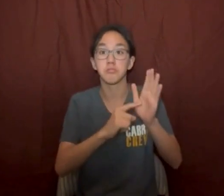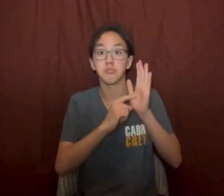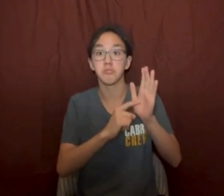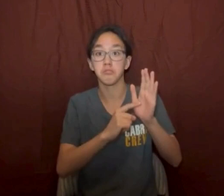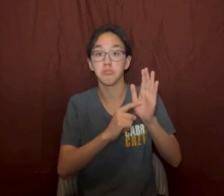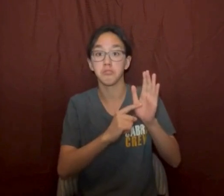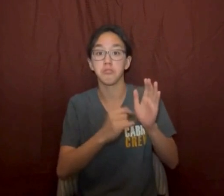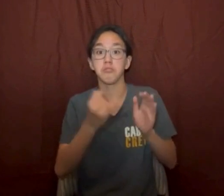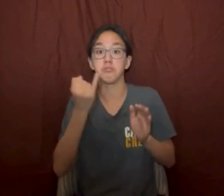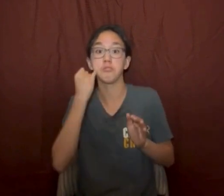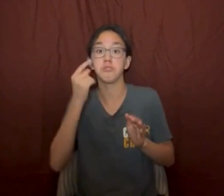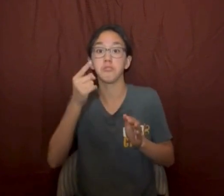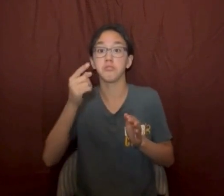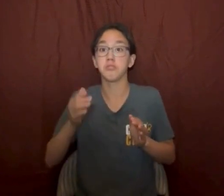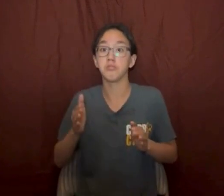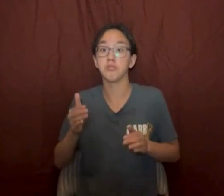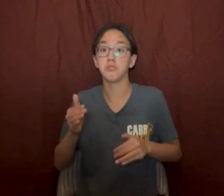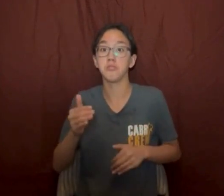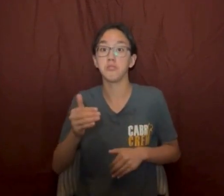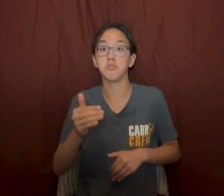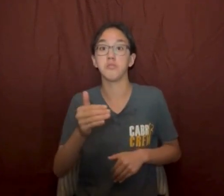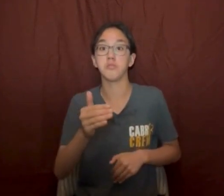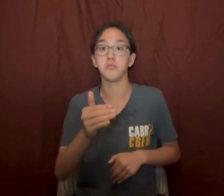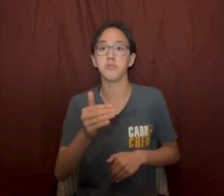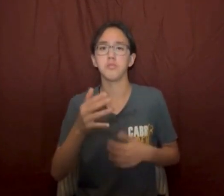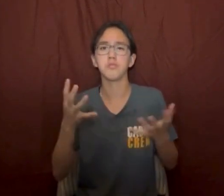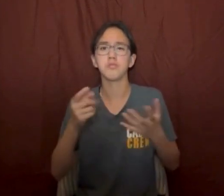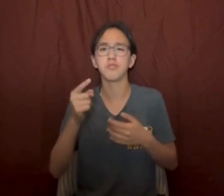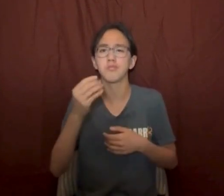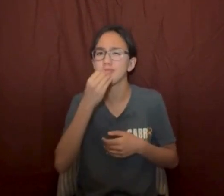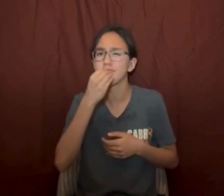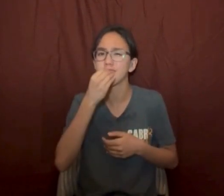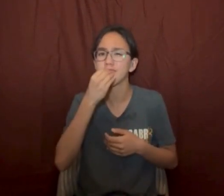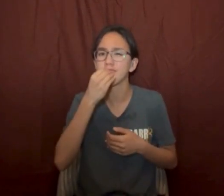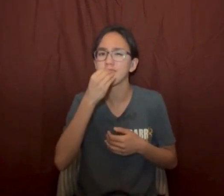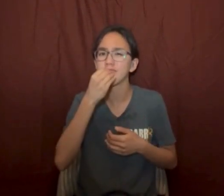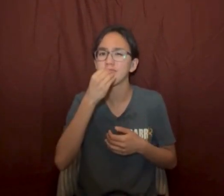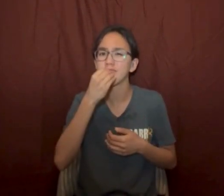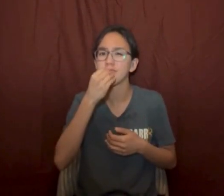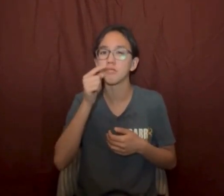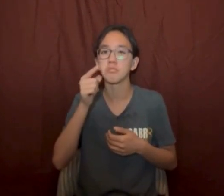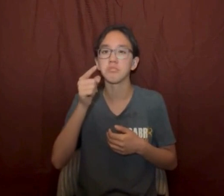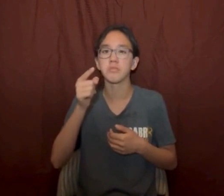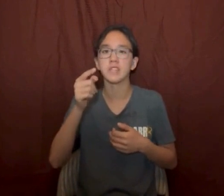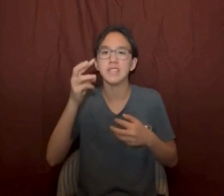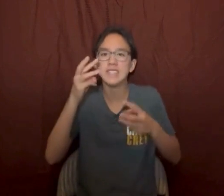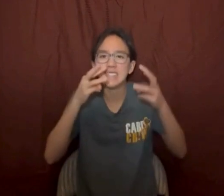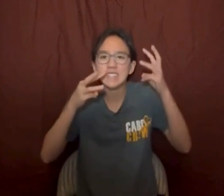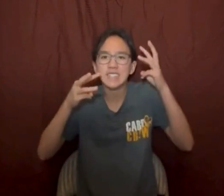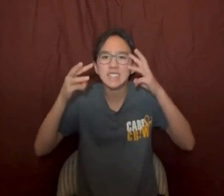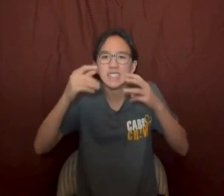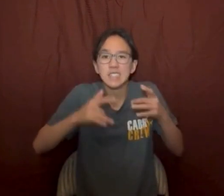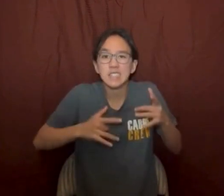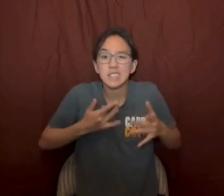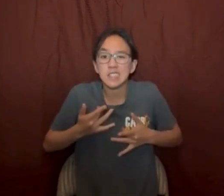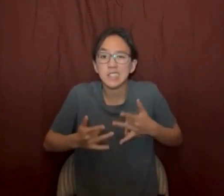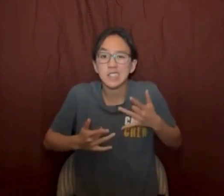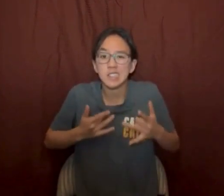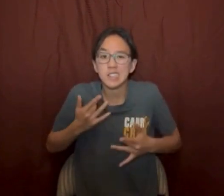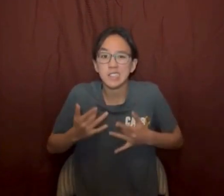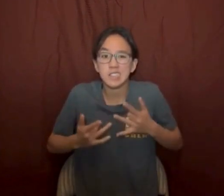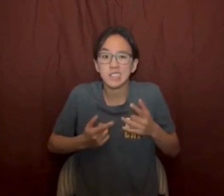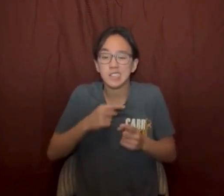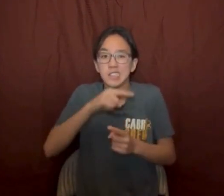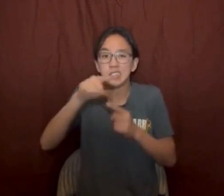Like, for example, if you were a fish, what would you eat? Would you worry